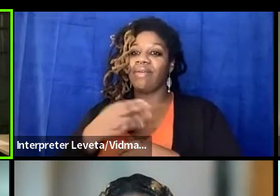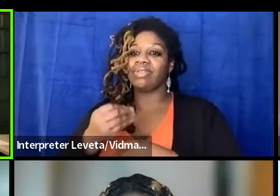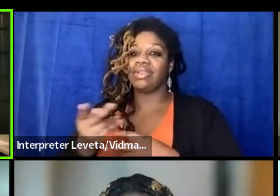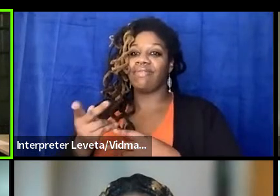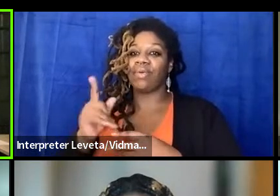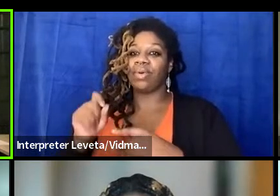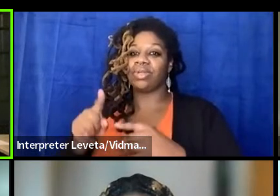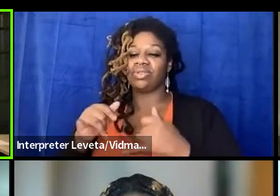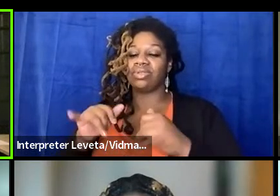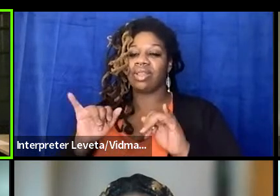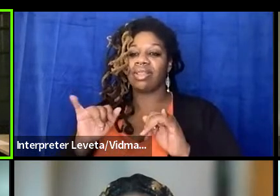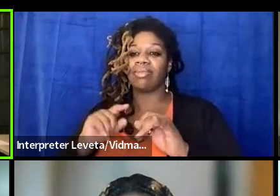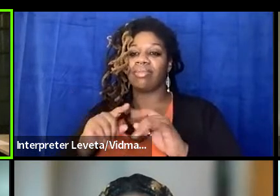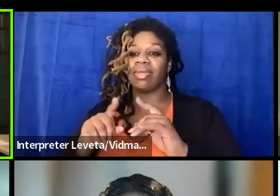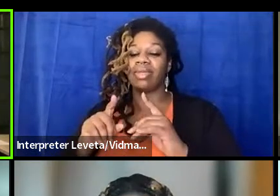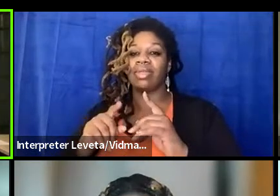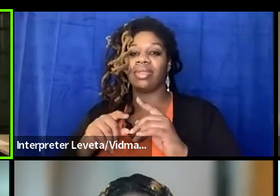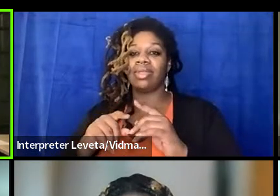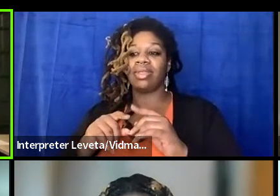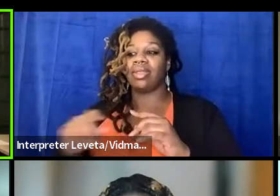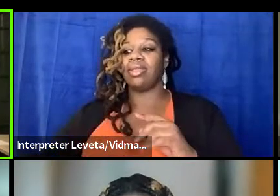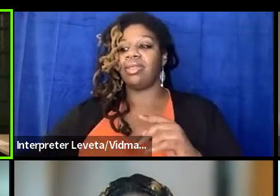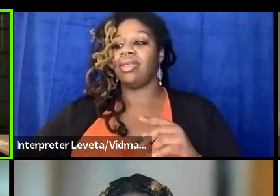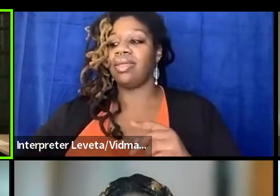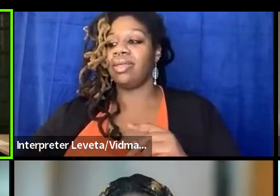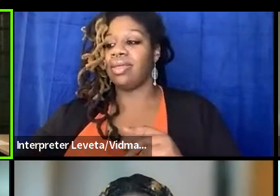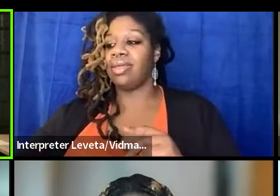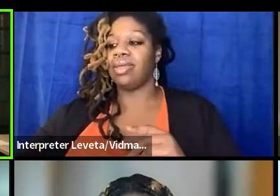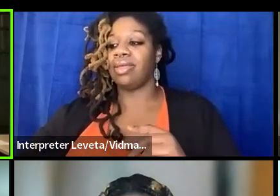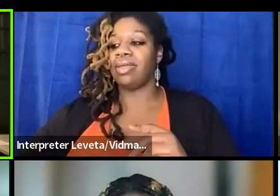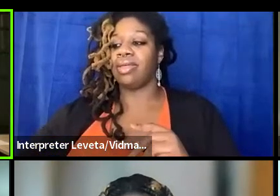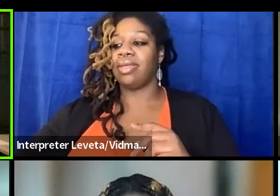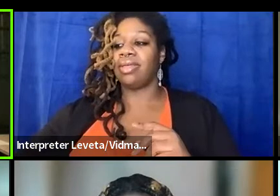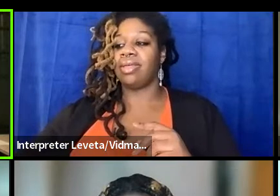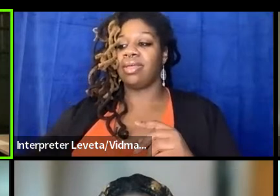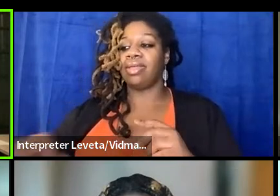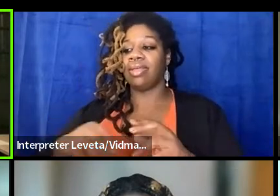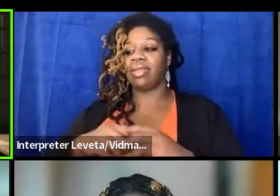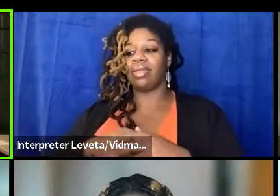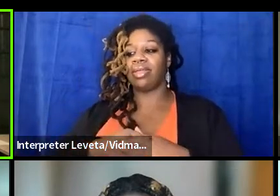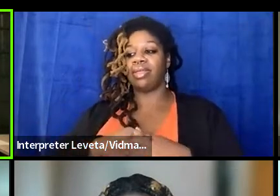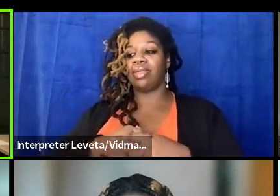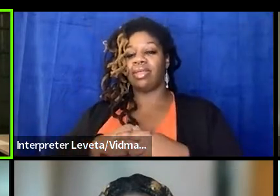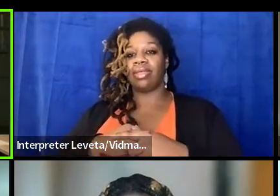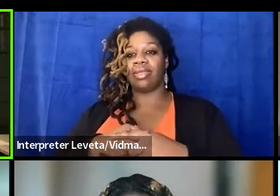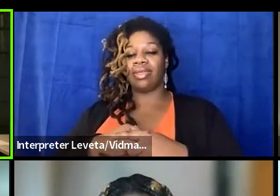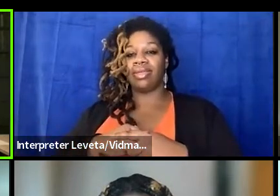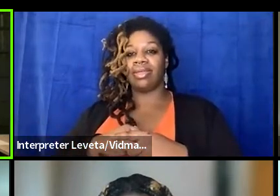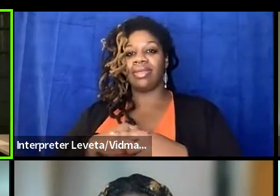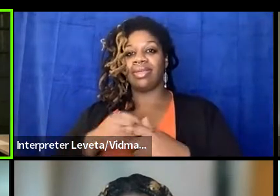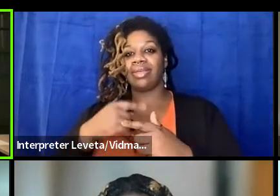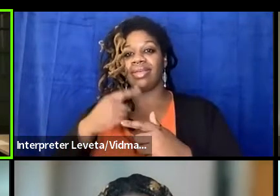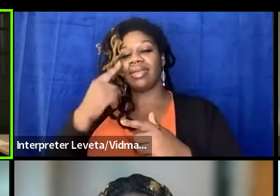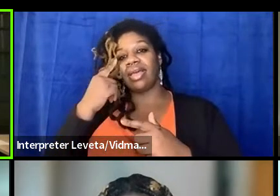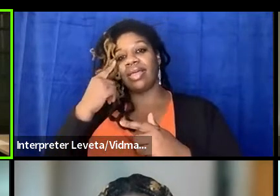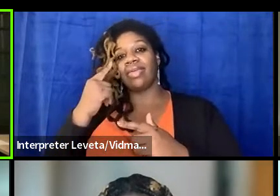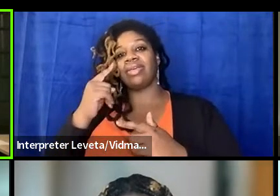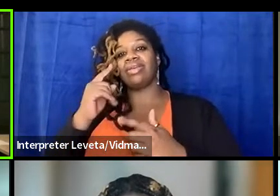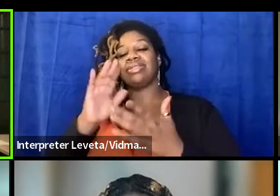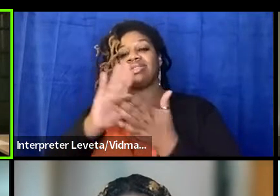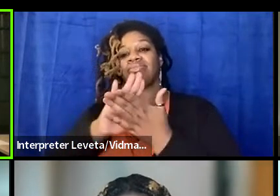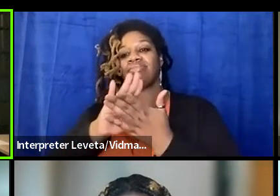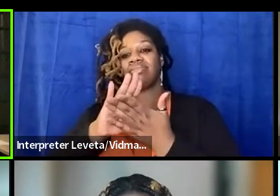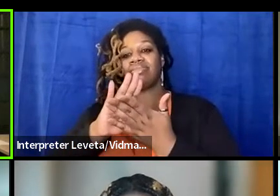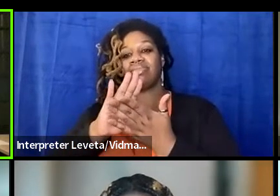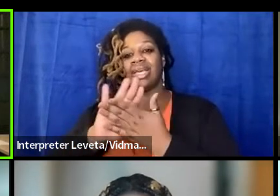still, like we want to go through, but I think there's a very nice question in